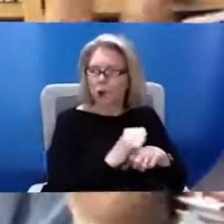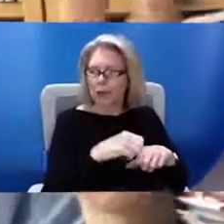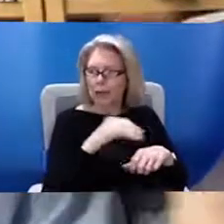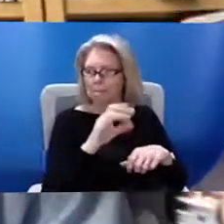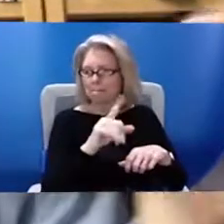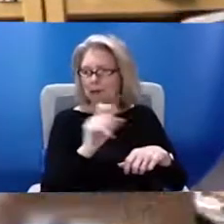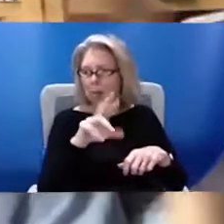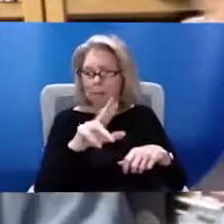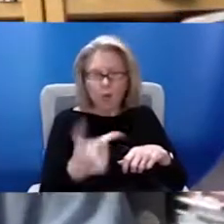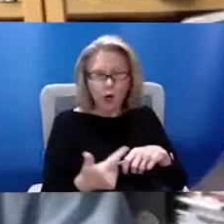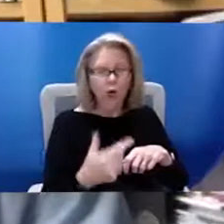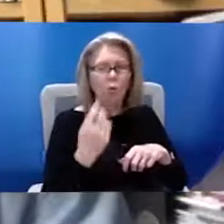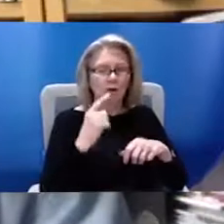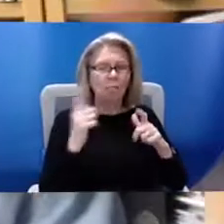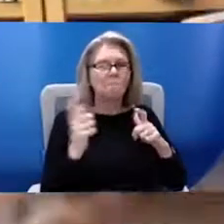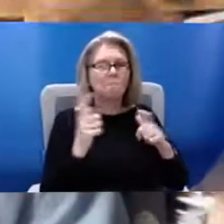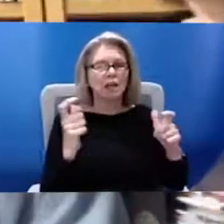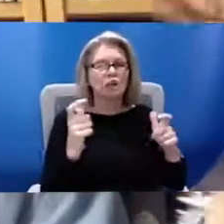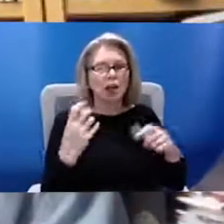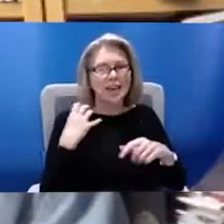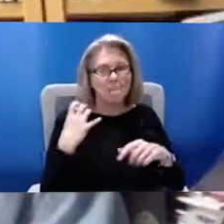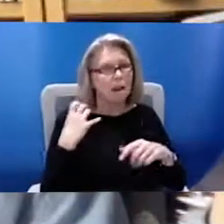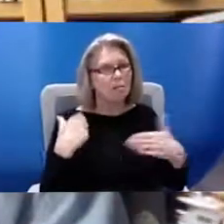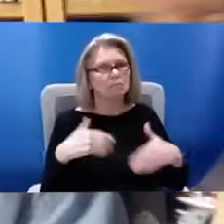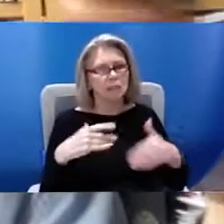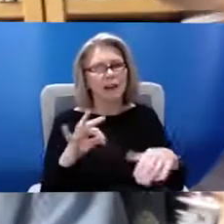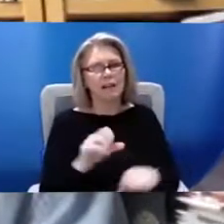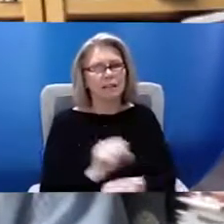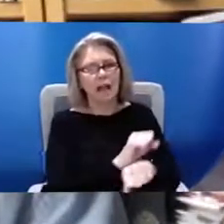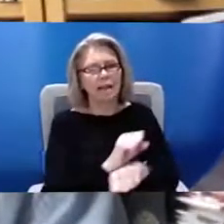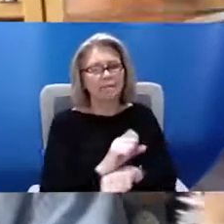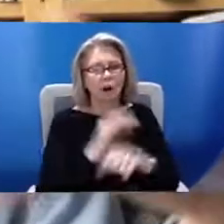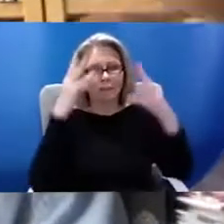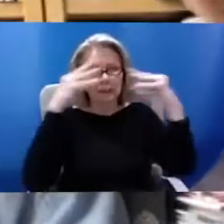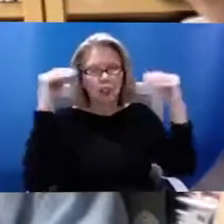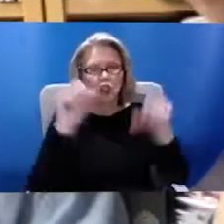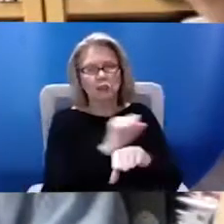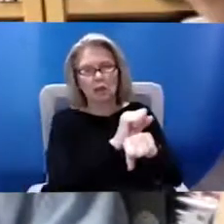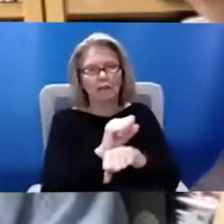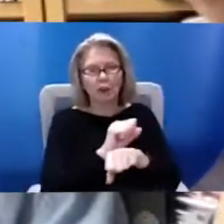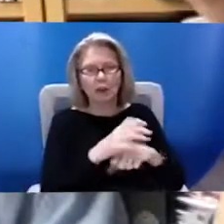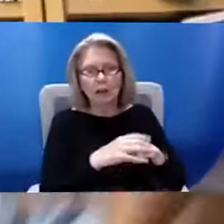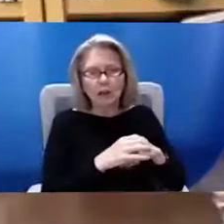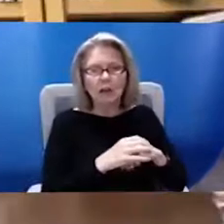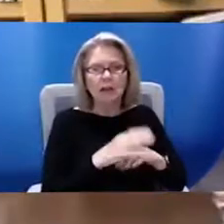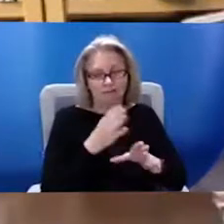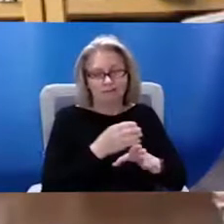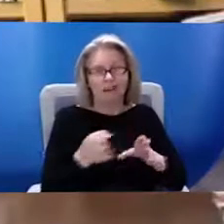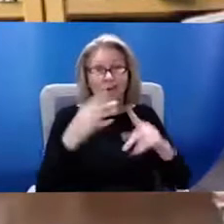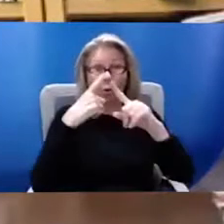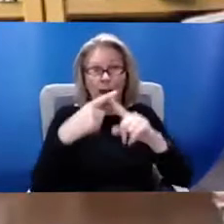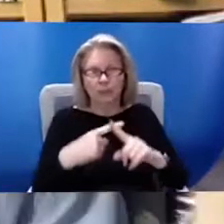I'm working in Middelburg, a city in the Netherlands that was one of the major capitals of slavery, of Dutch slavery.